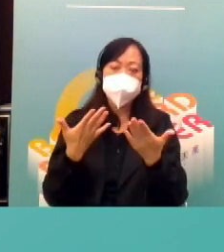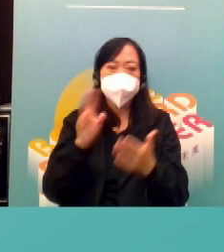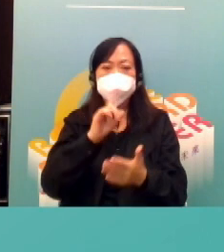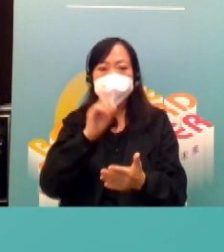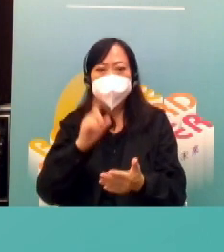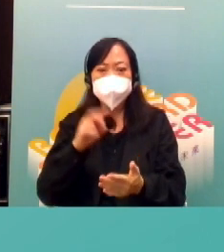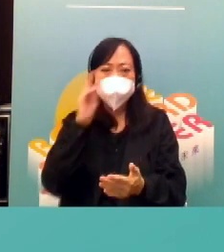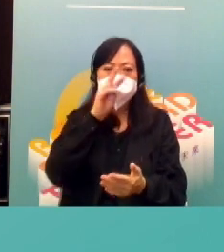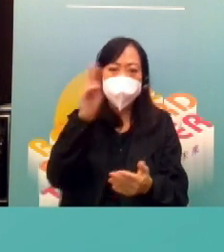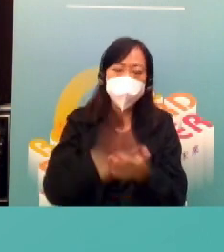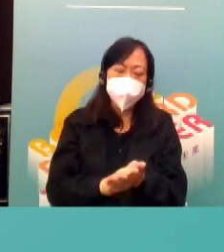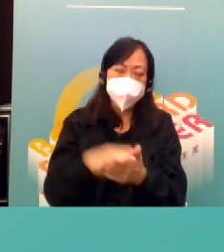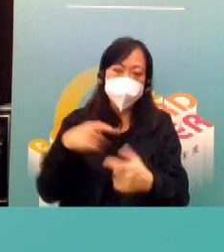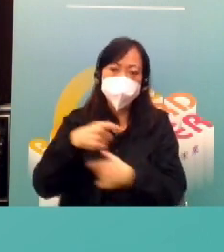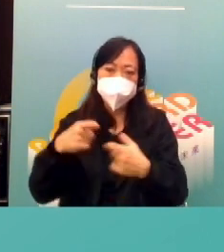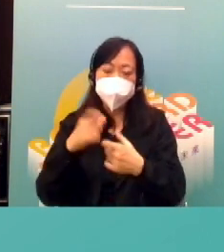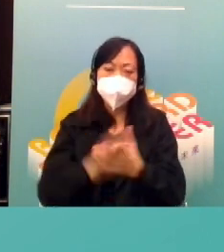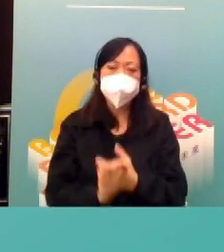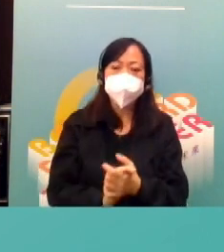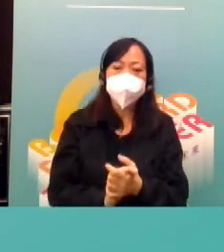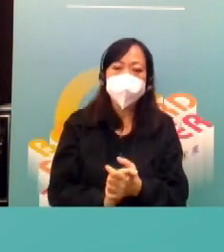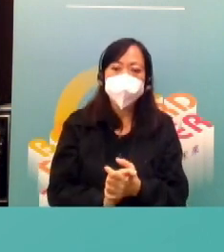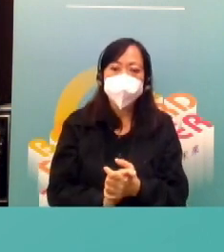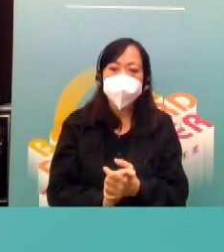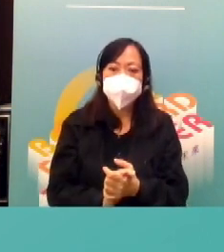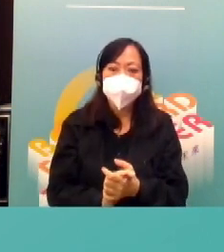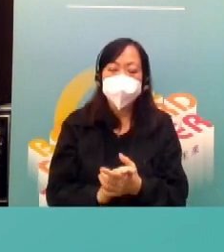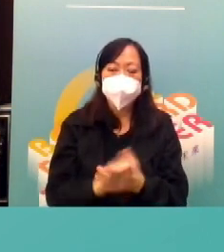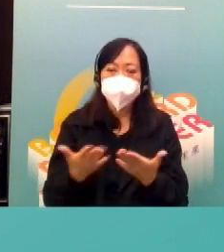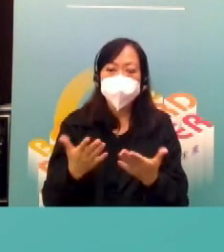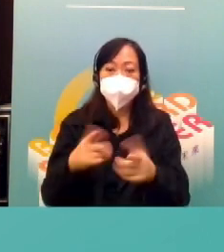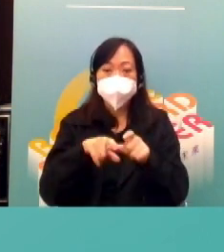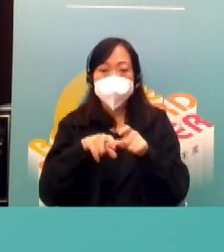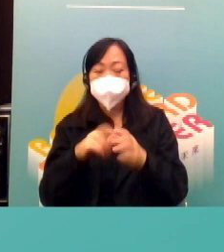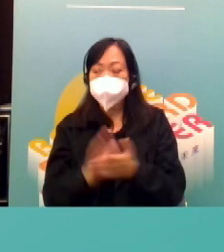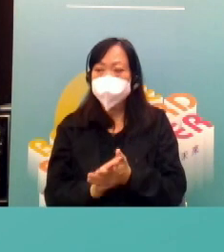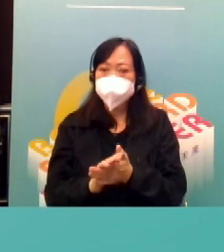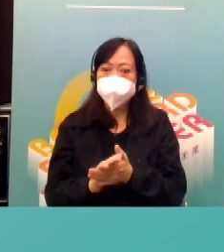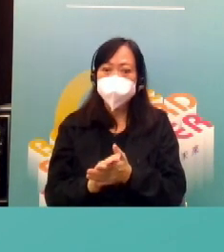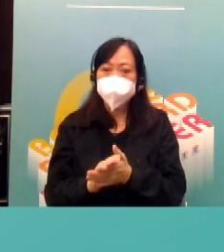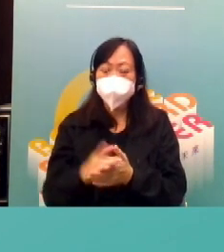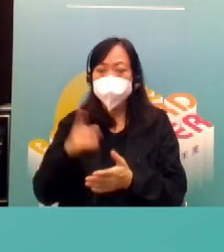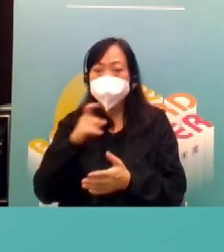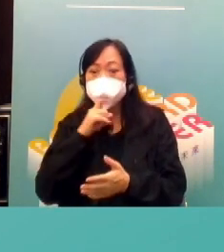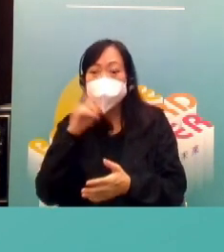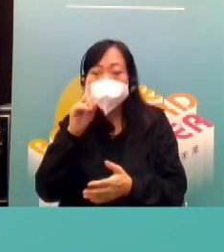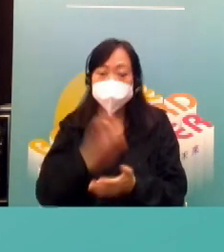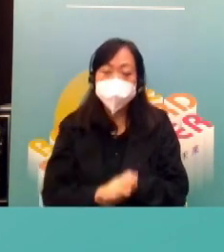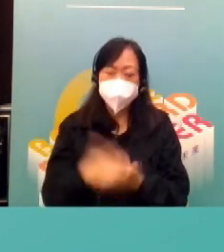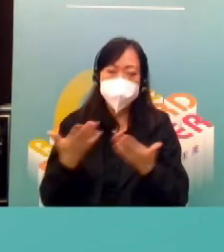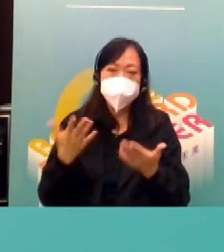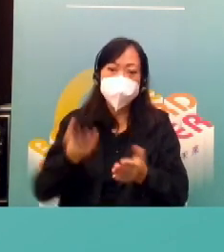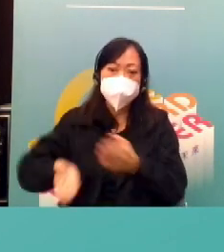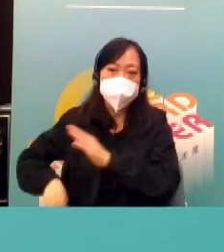I mentioned, putting purpose alongside profit. And I mentioned in Cambodia that the inclusive business strategy which is a standalone strategy. But